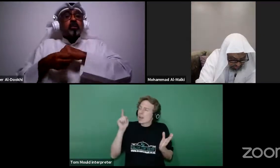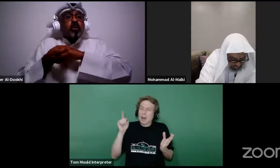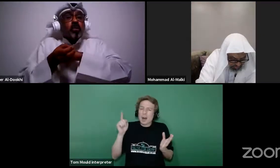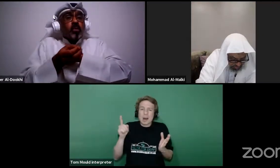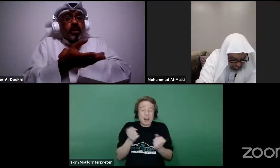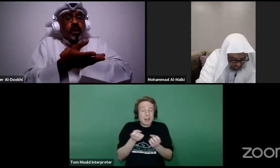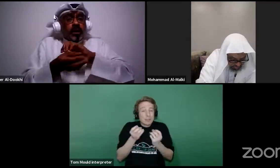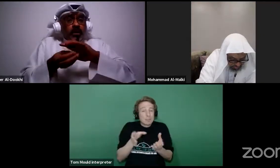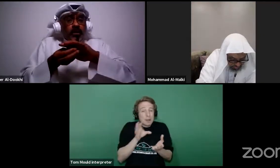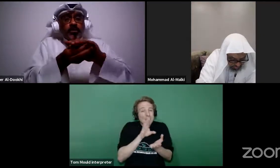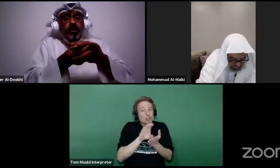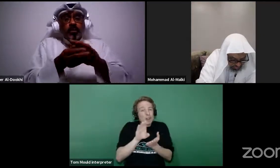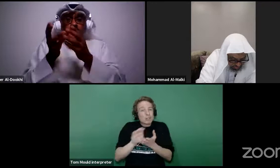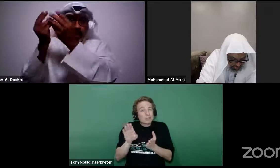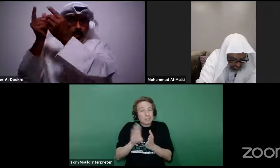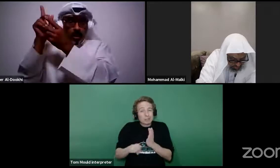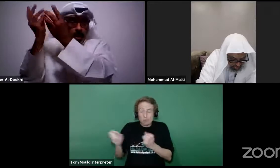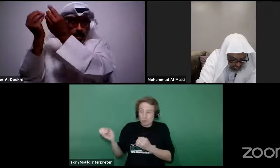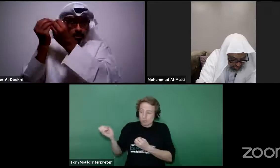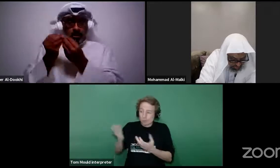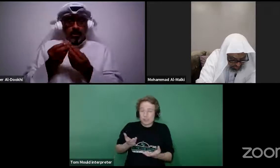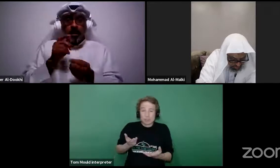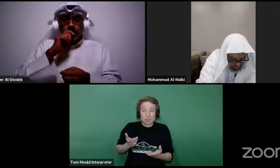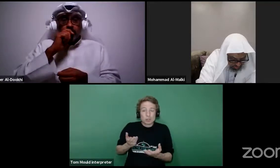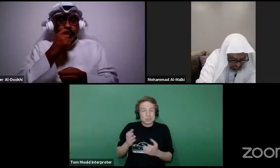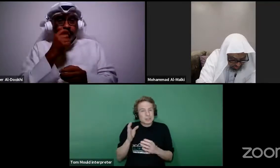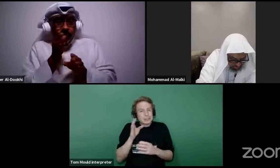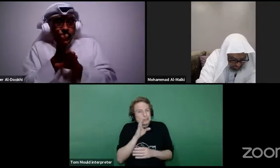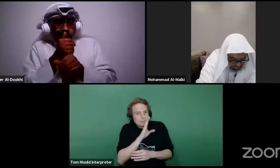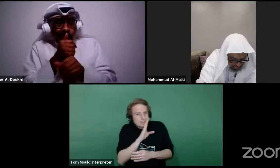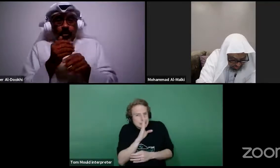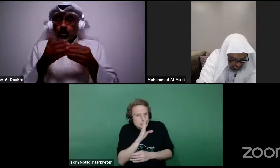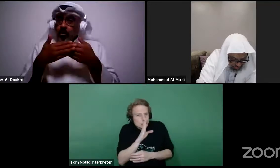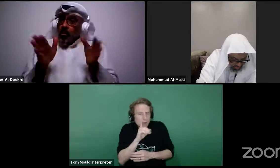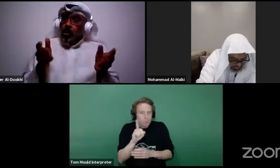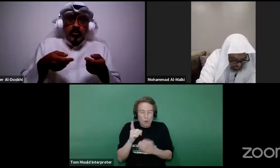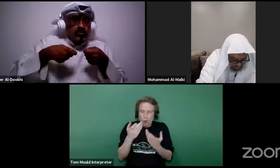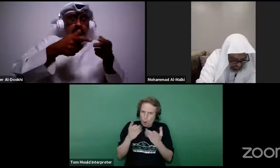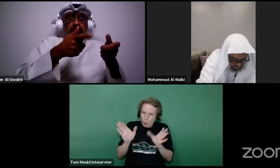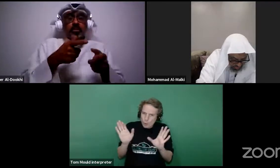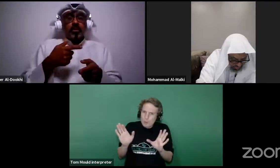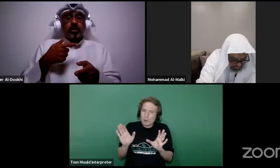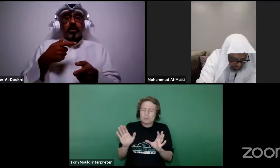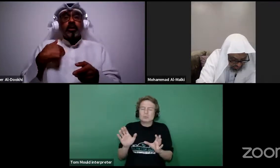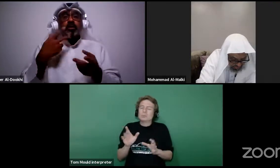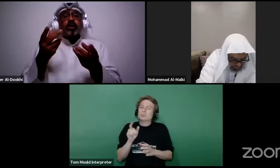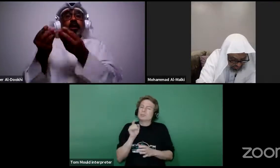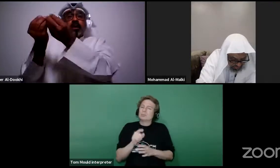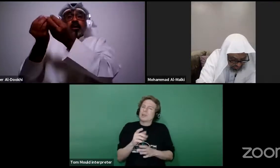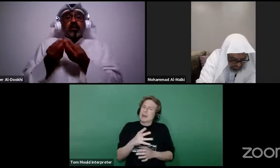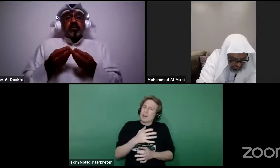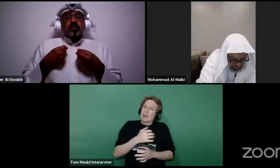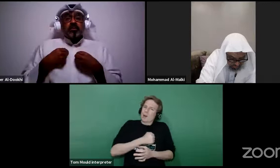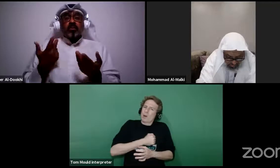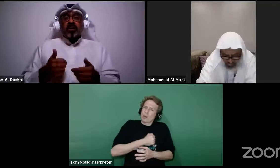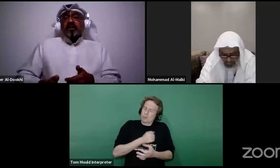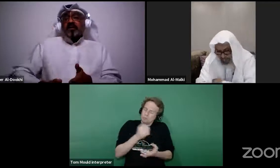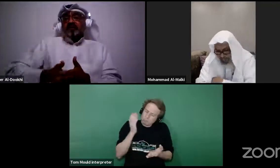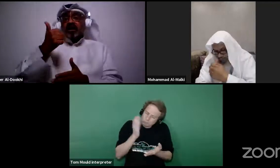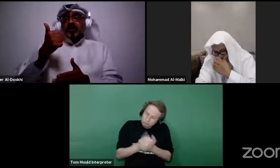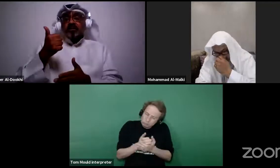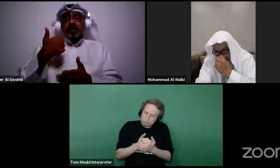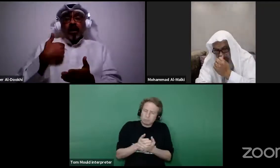have provided for them, secretly and openly, they hope for a sure trade and a gain that will never